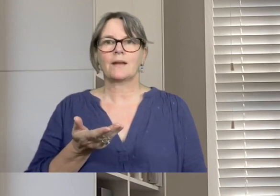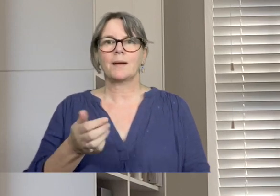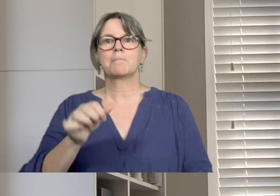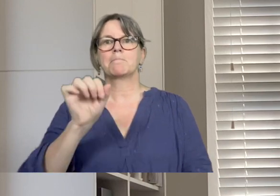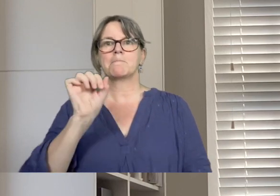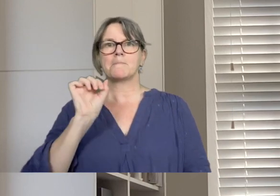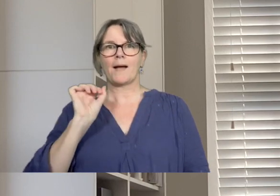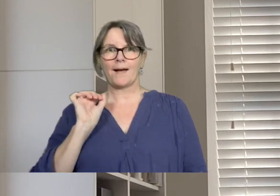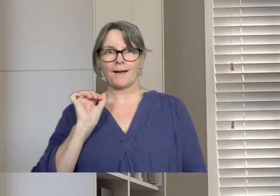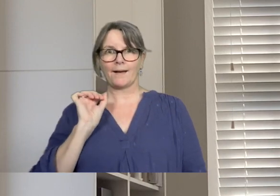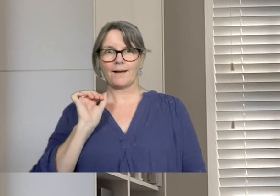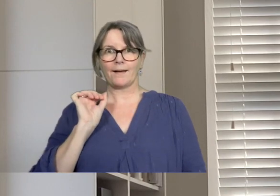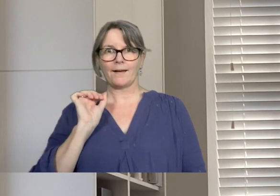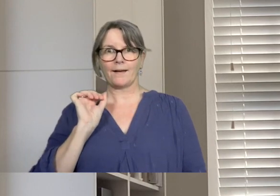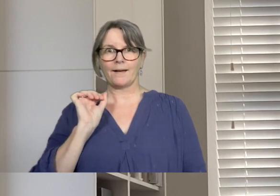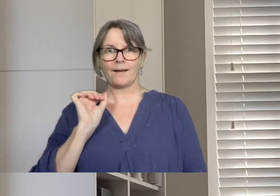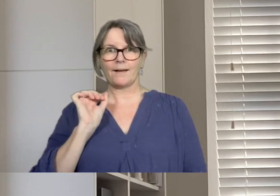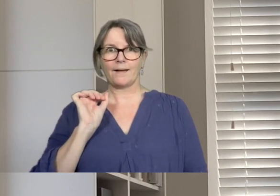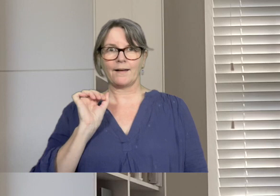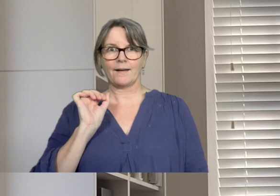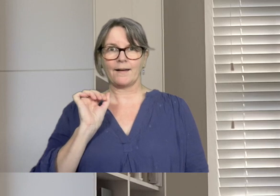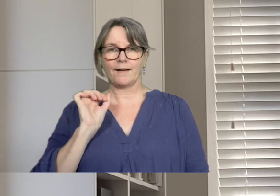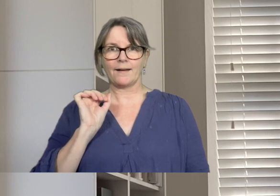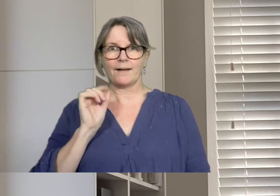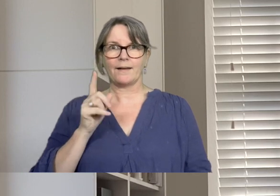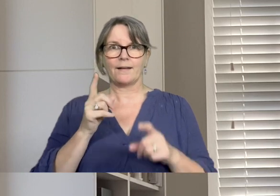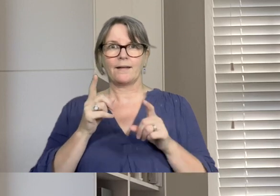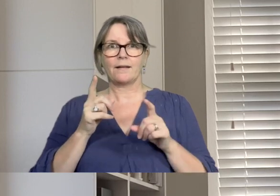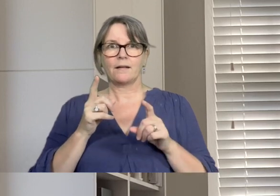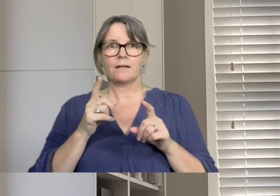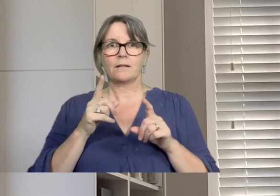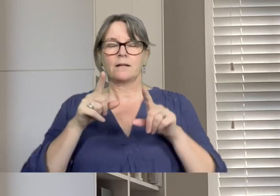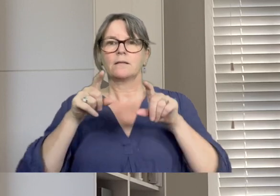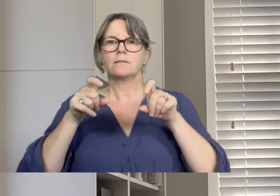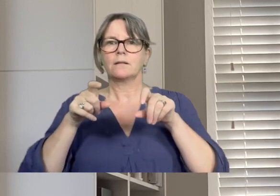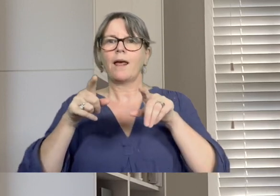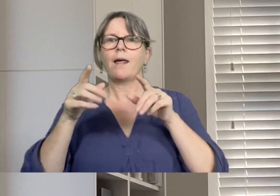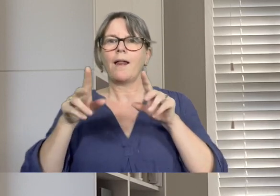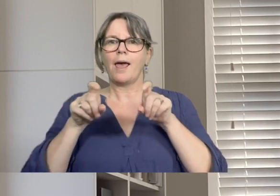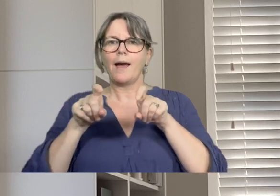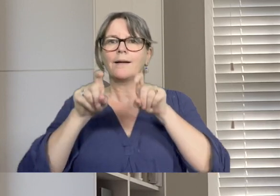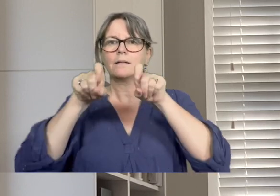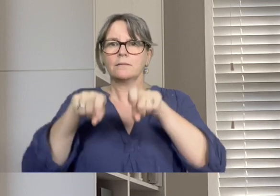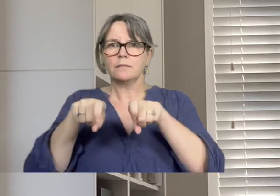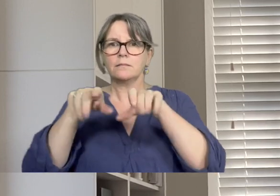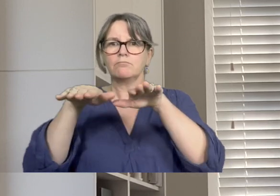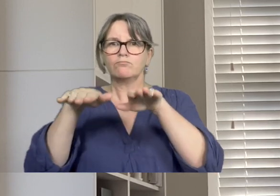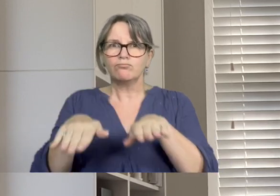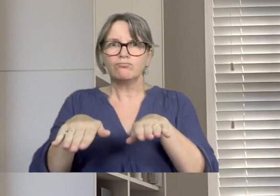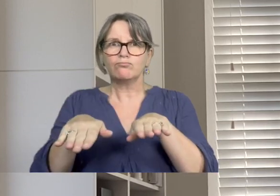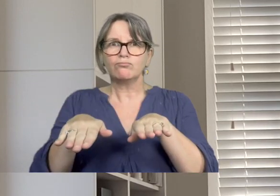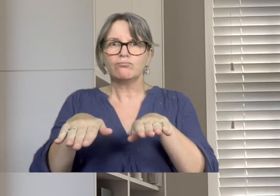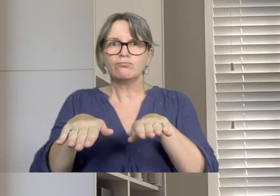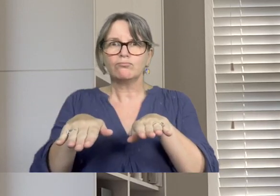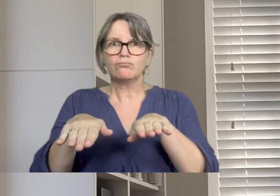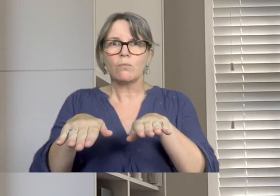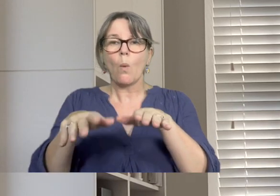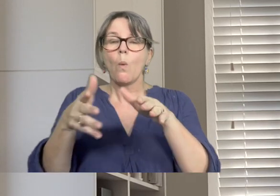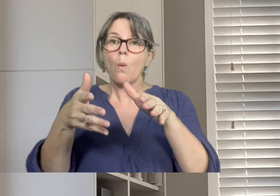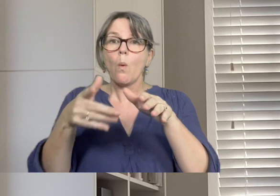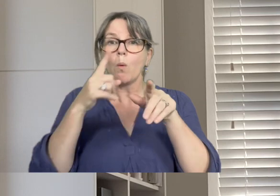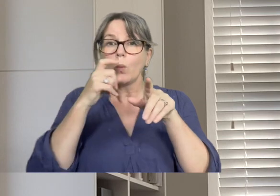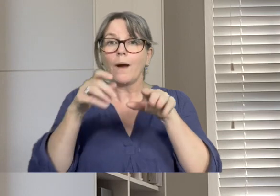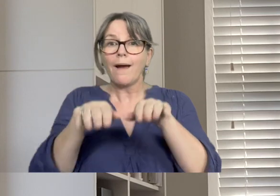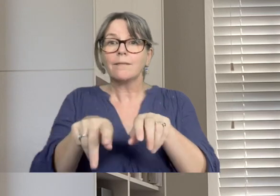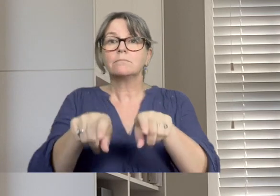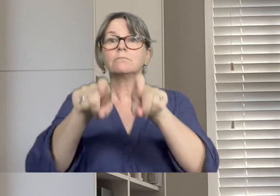For 100. We're going to come back down. The legs then, you've got a choice. You can keep them anchored onto the floor. This is your least amount of load. If you want